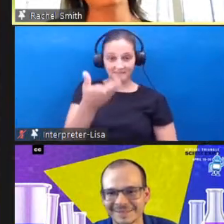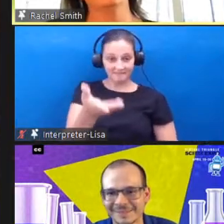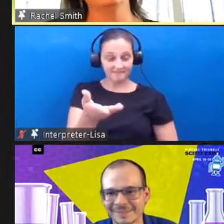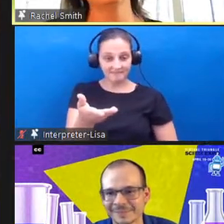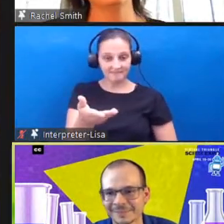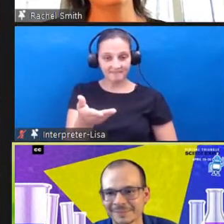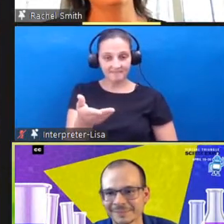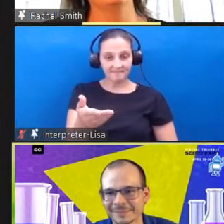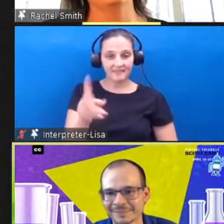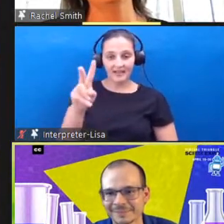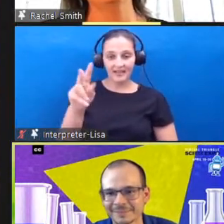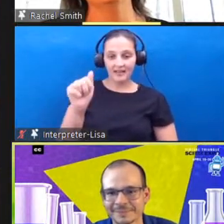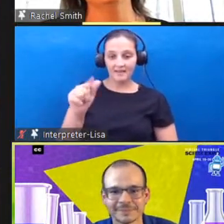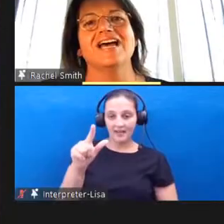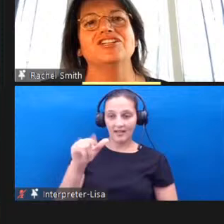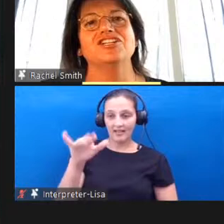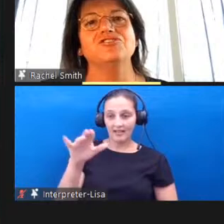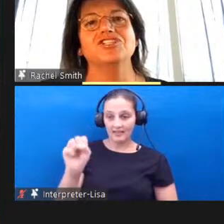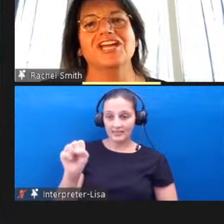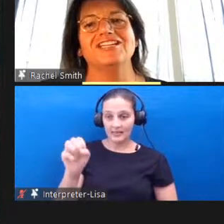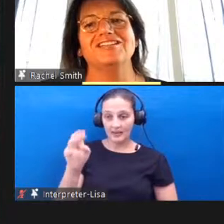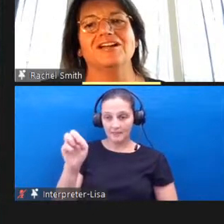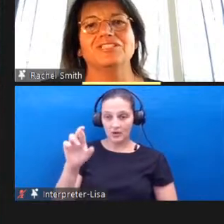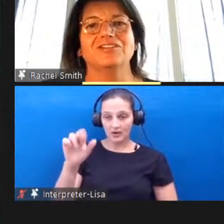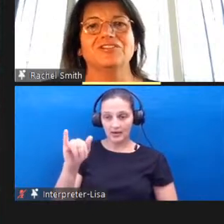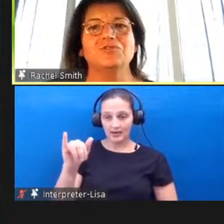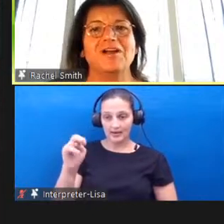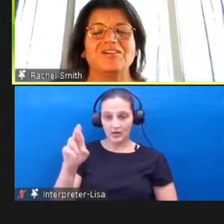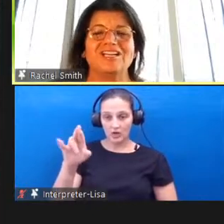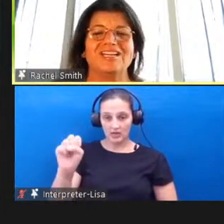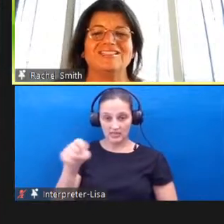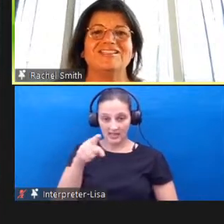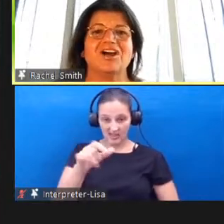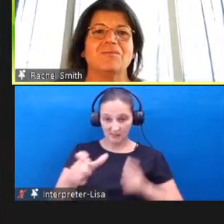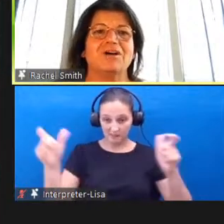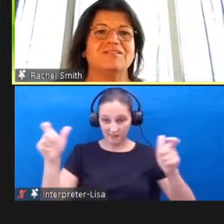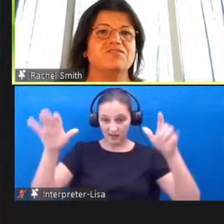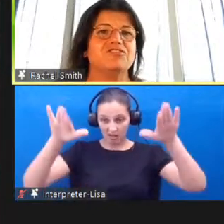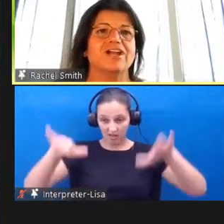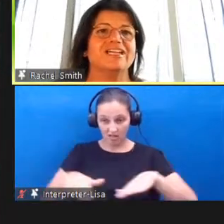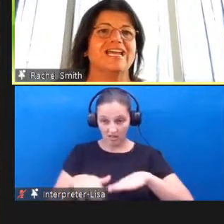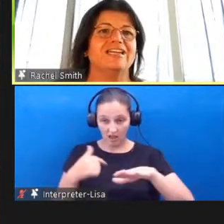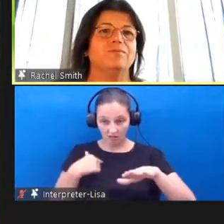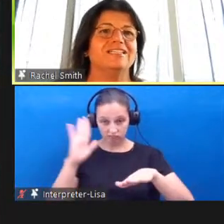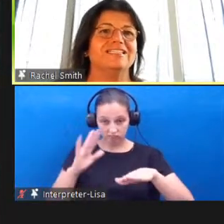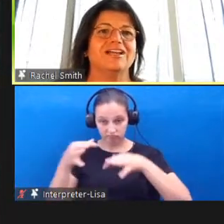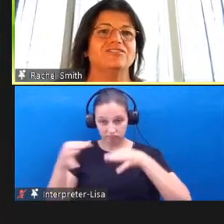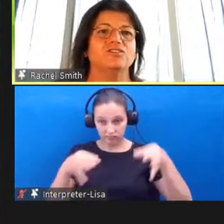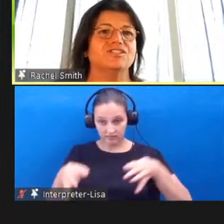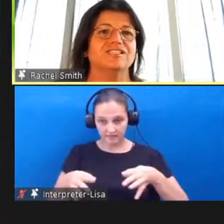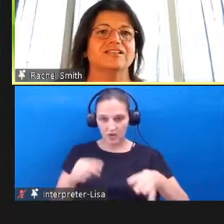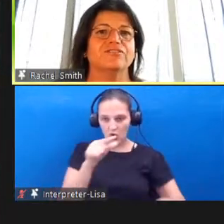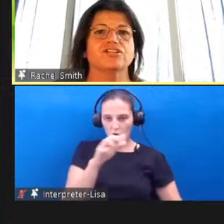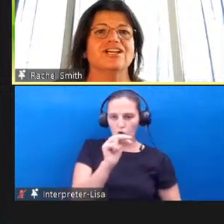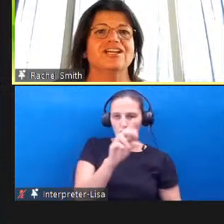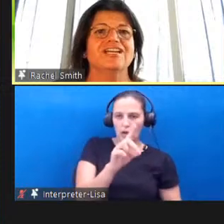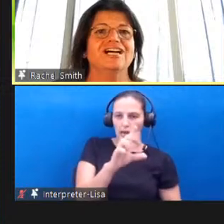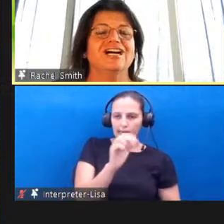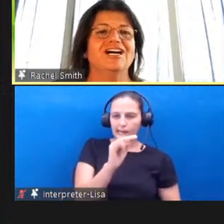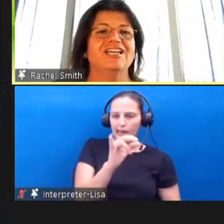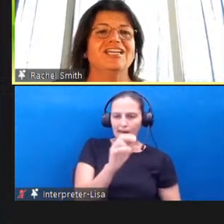Valles Marineris. This is that huge canyon that I was telling you about. It's the Grand Canyon will be a tiny little